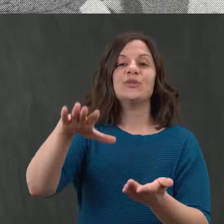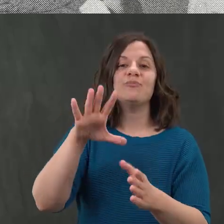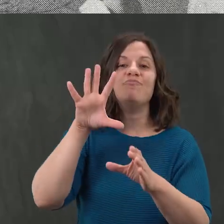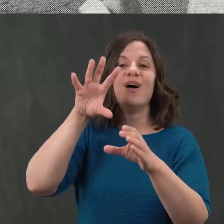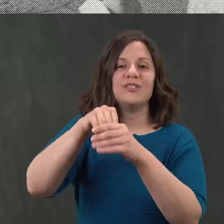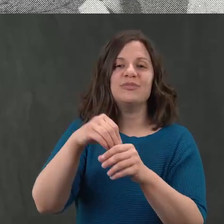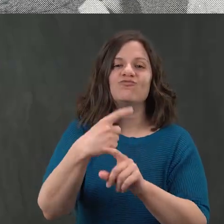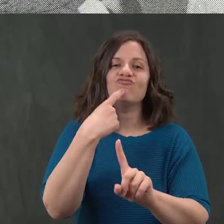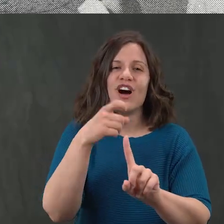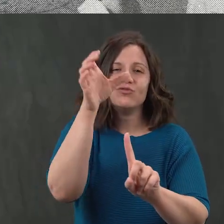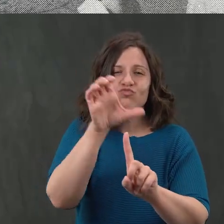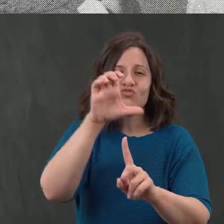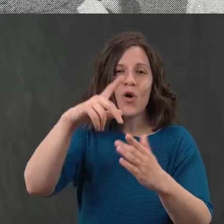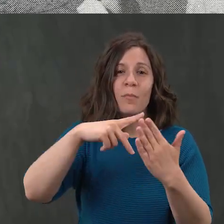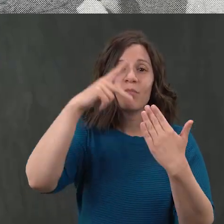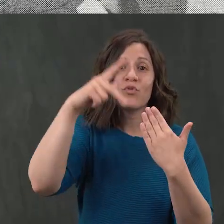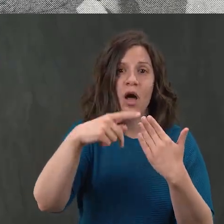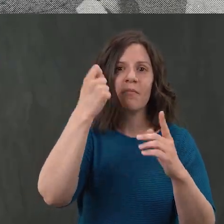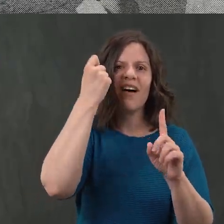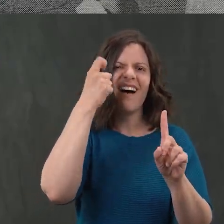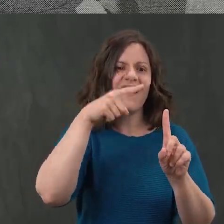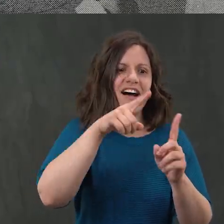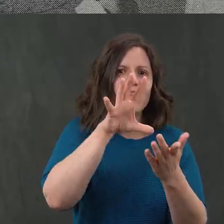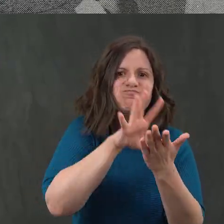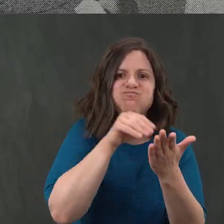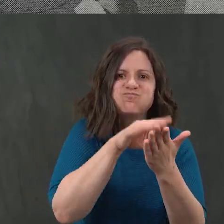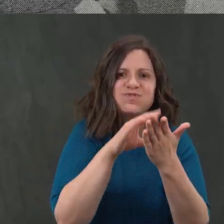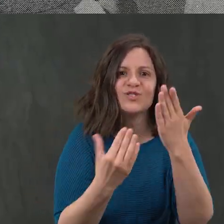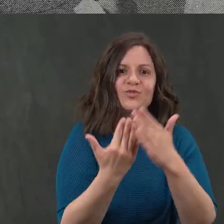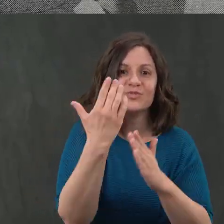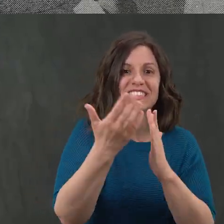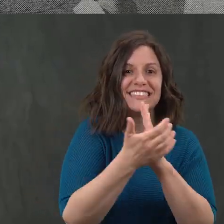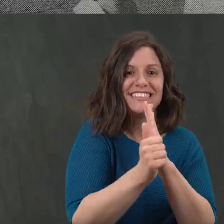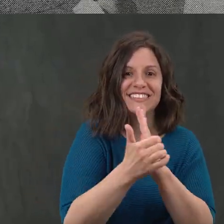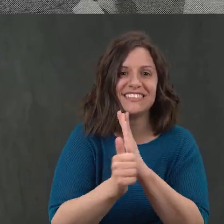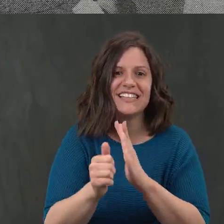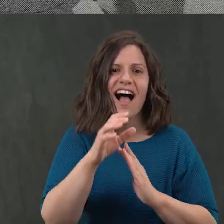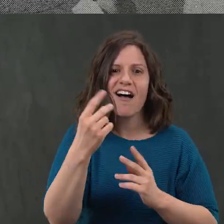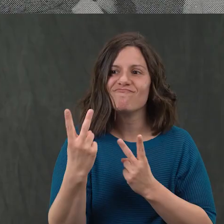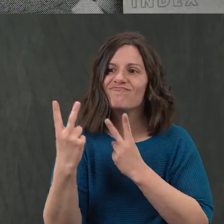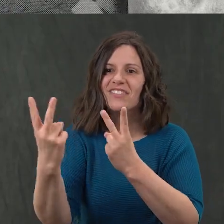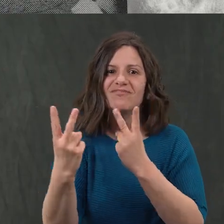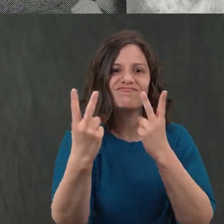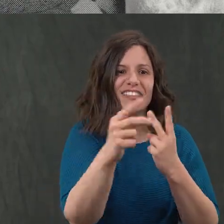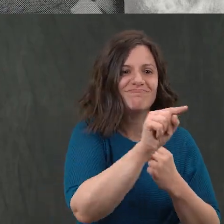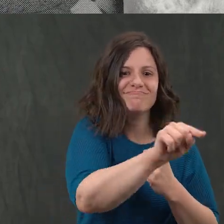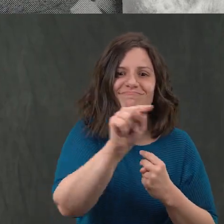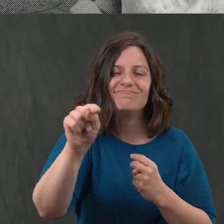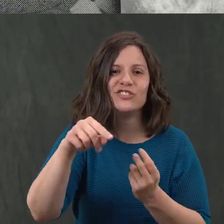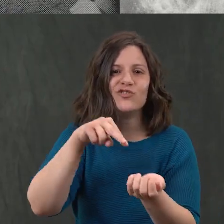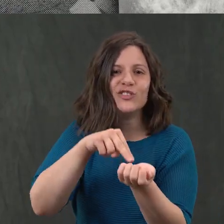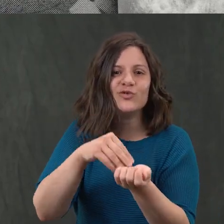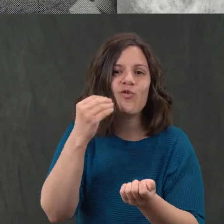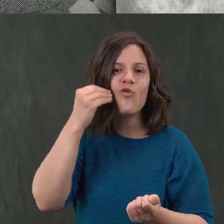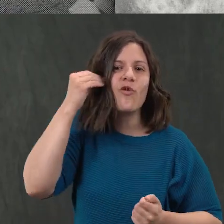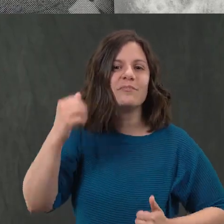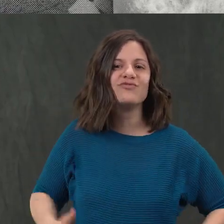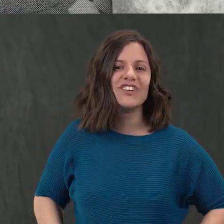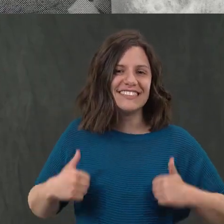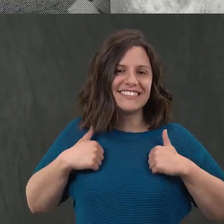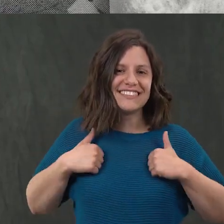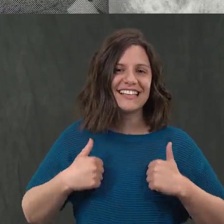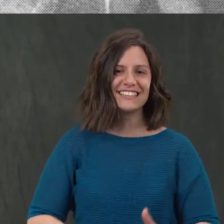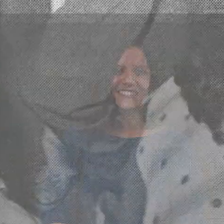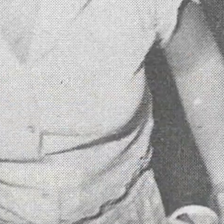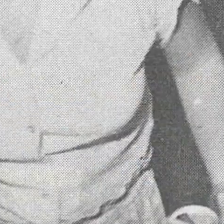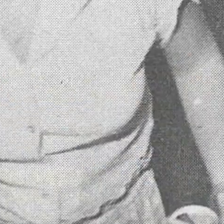and students participated in a Red Cross program, which allowed them to learn new skills and visit nursing home residents. Photo,